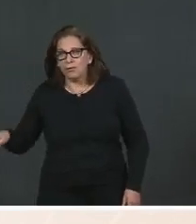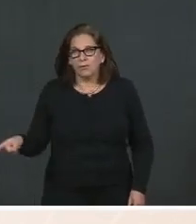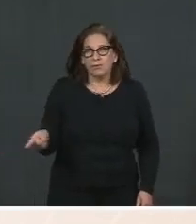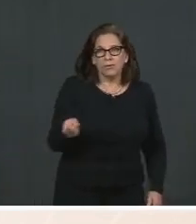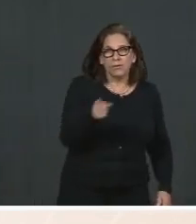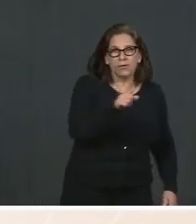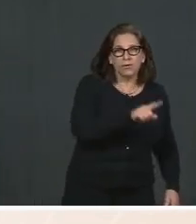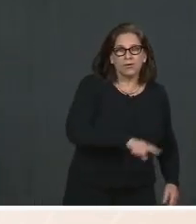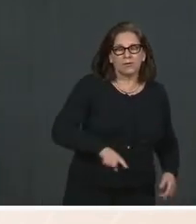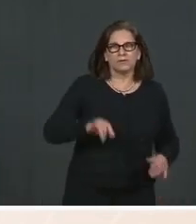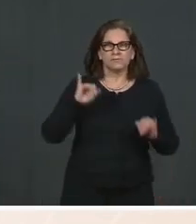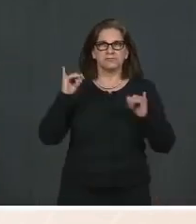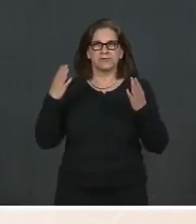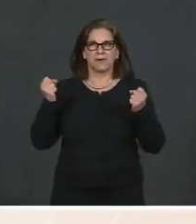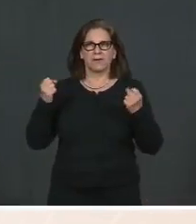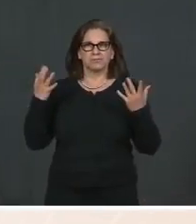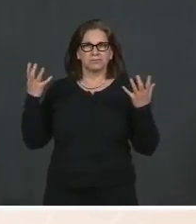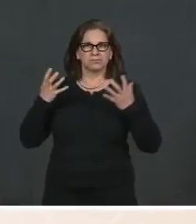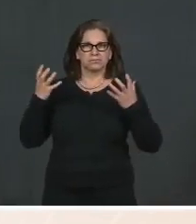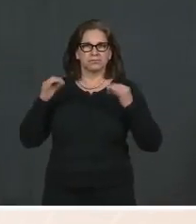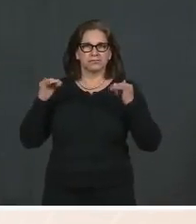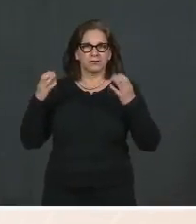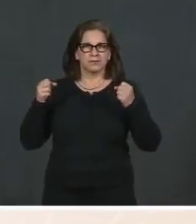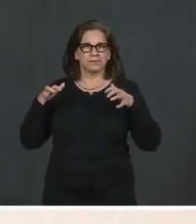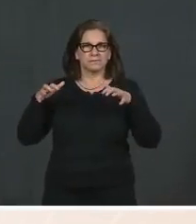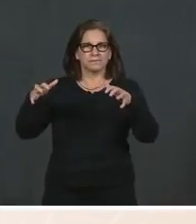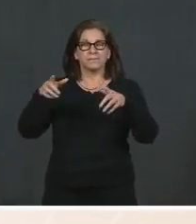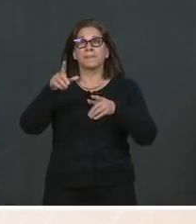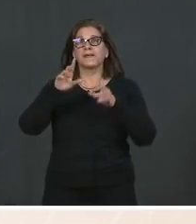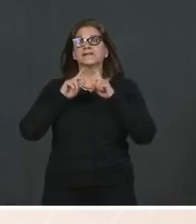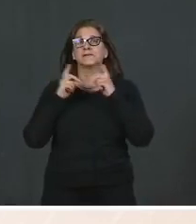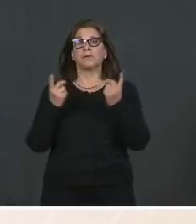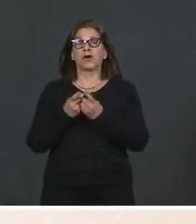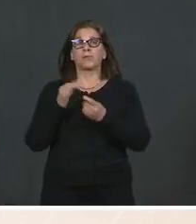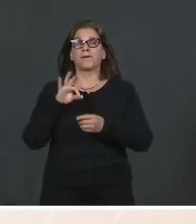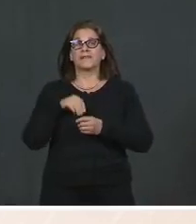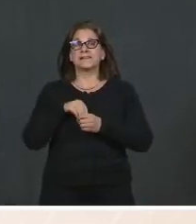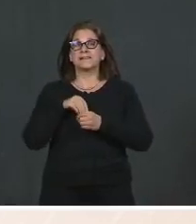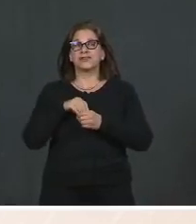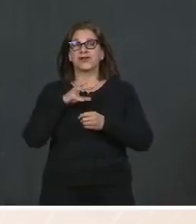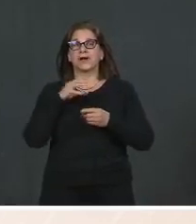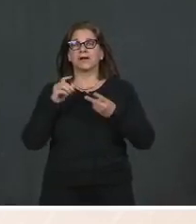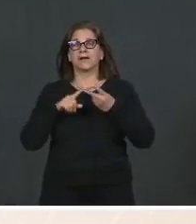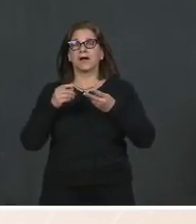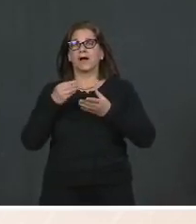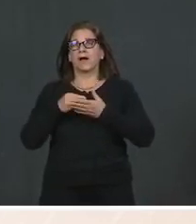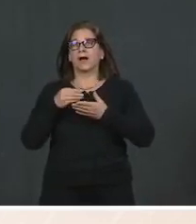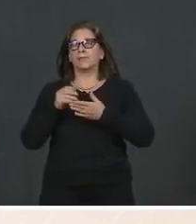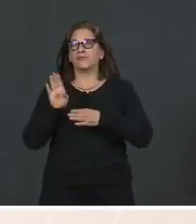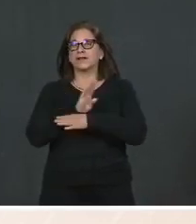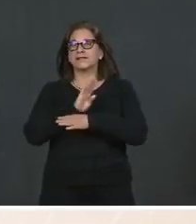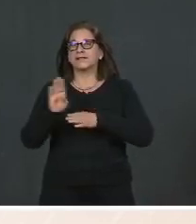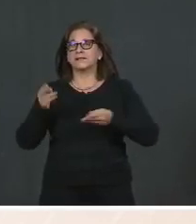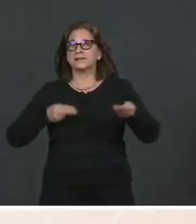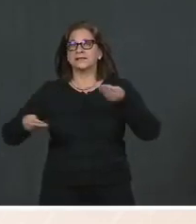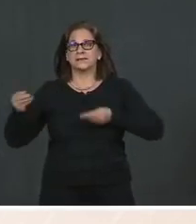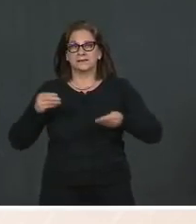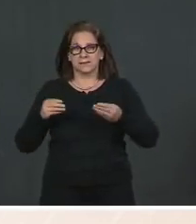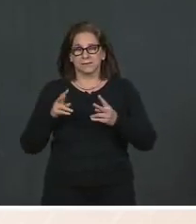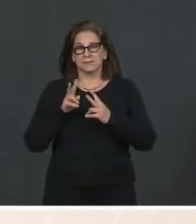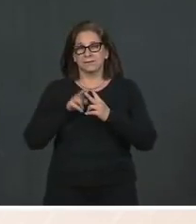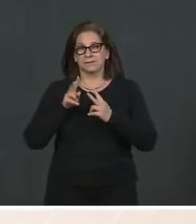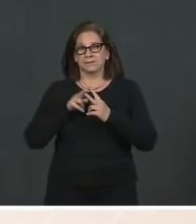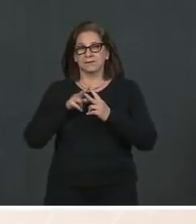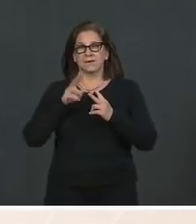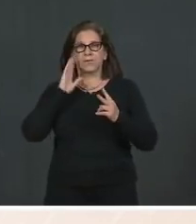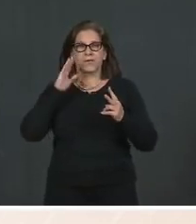Department of Interior, Energy, and Commerce announced a shared goal to deploy 30 gigawatts of offshore wind in the United